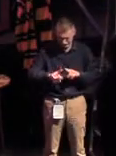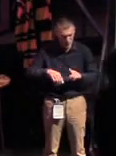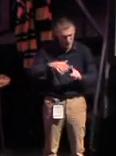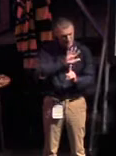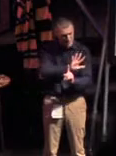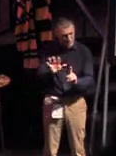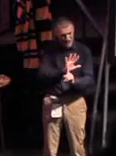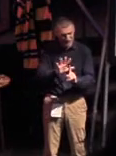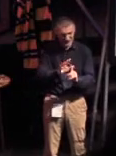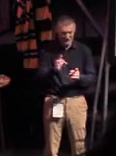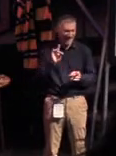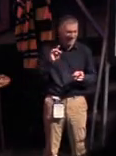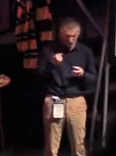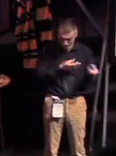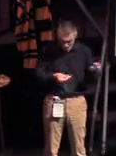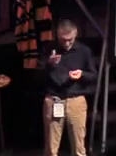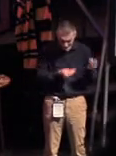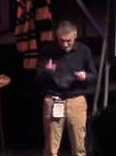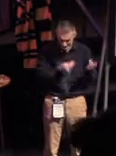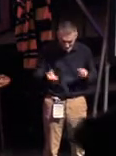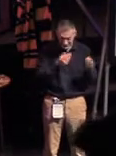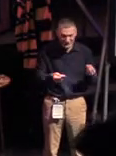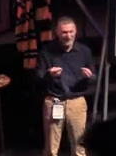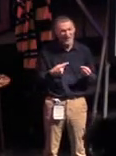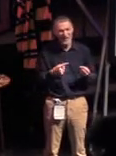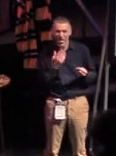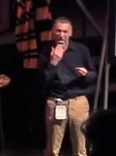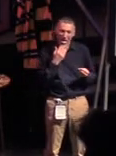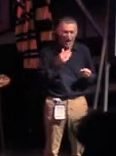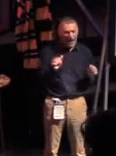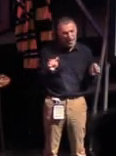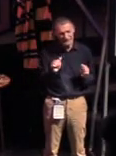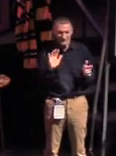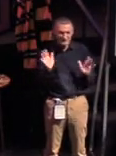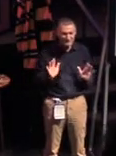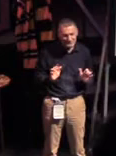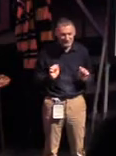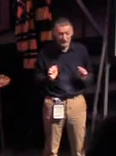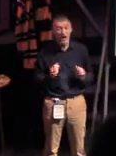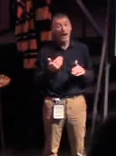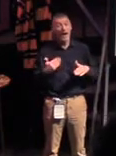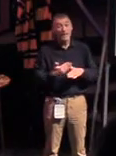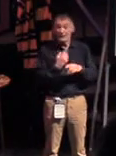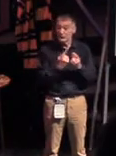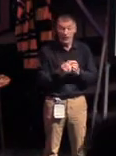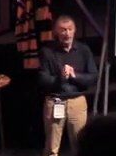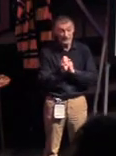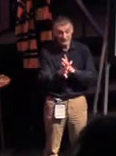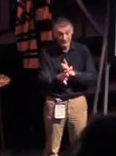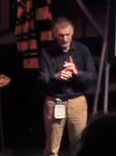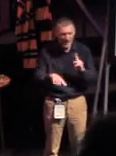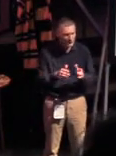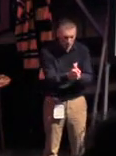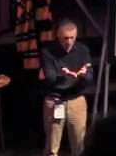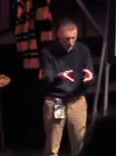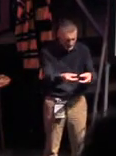the scenes processing invoices and all of those other less shiny, sexy things. I've got a few practical things to tell you about. You've all got your